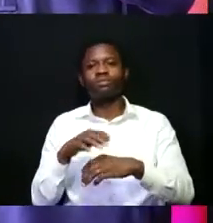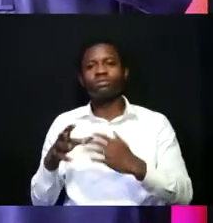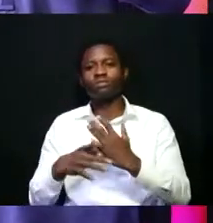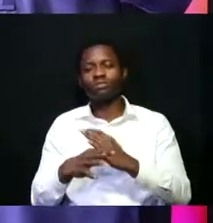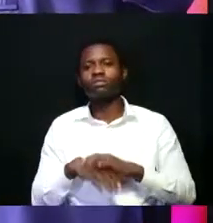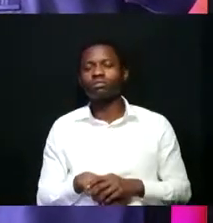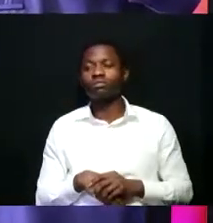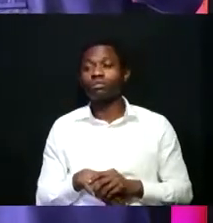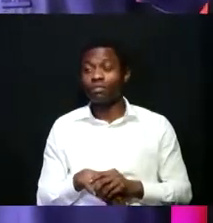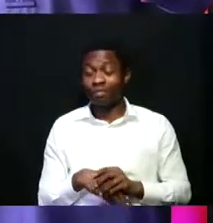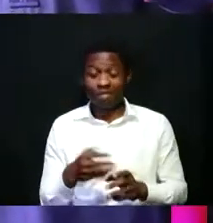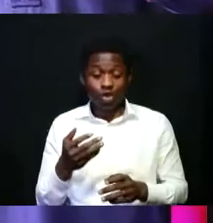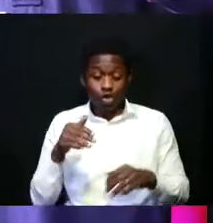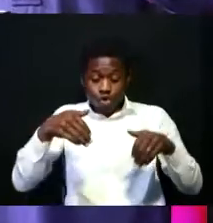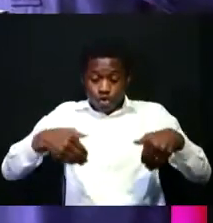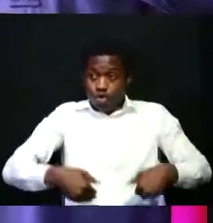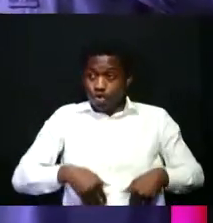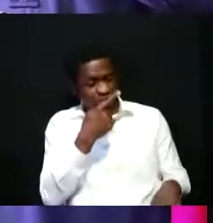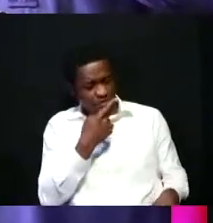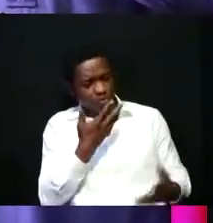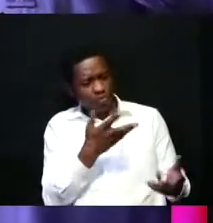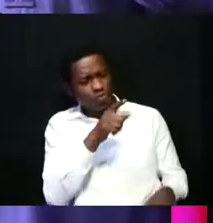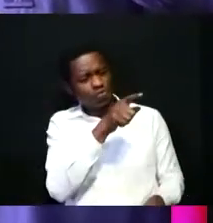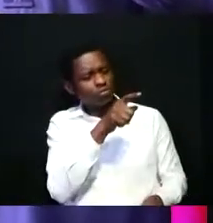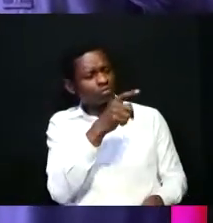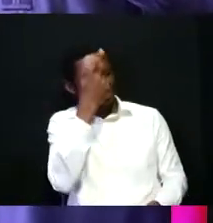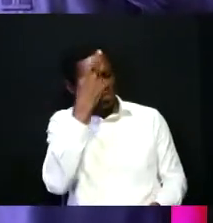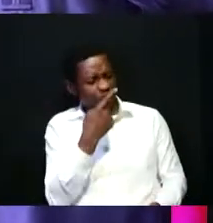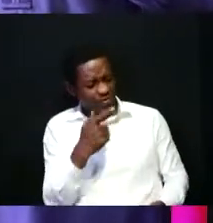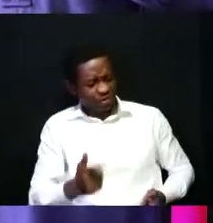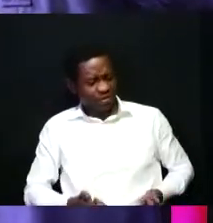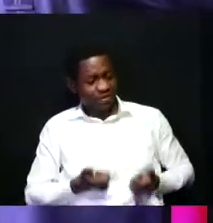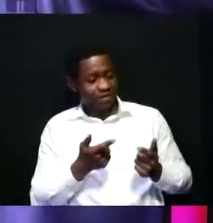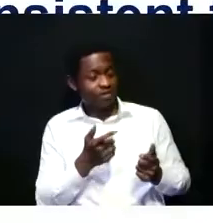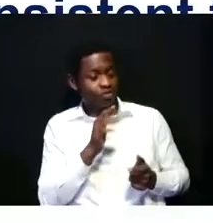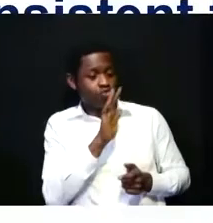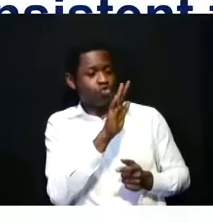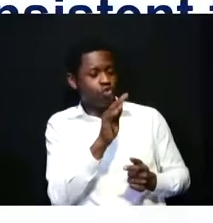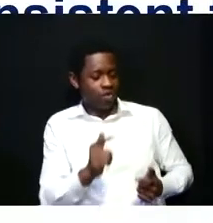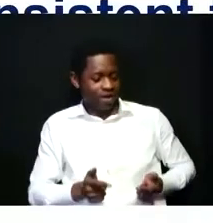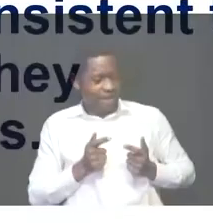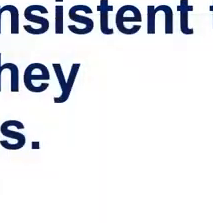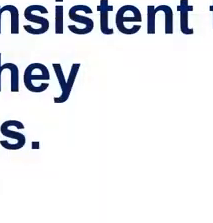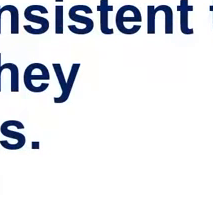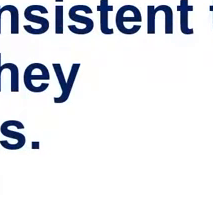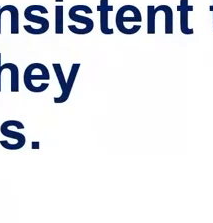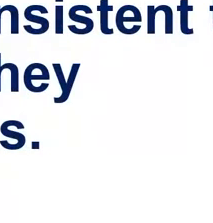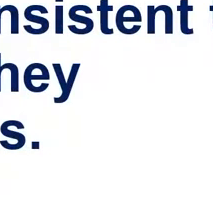week, expect parents to live a life consistent with what they profess.